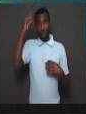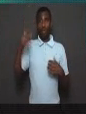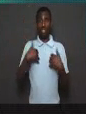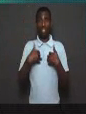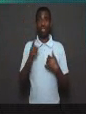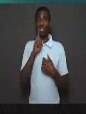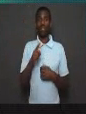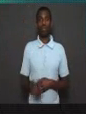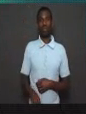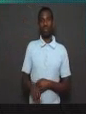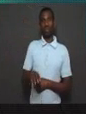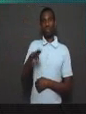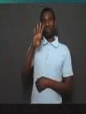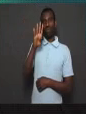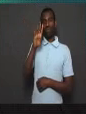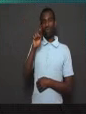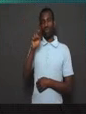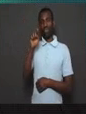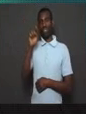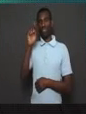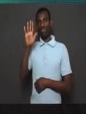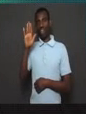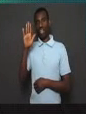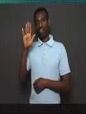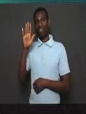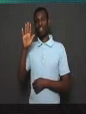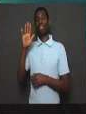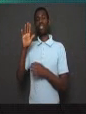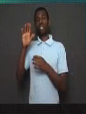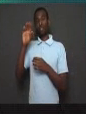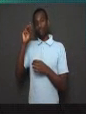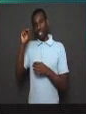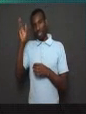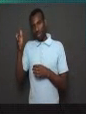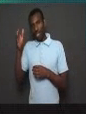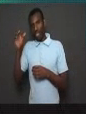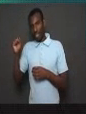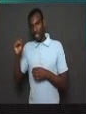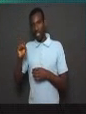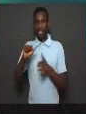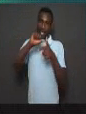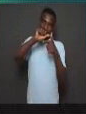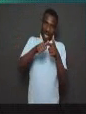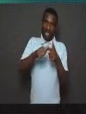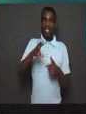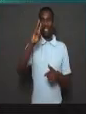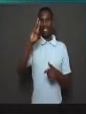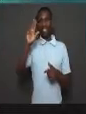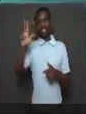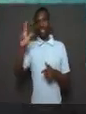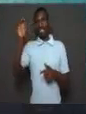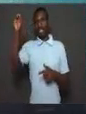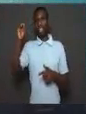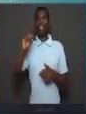is 4.5 meters per second at an angle of 63 degrees.